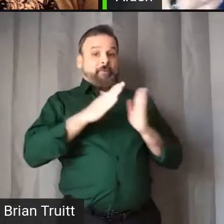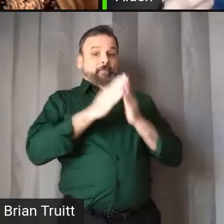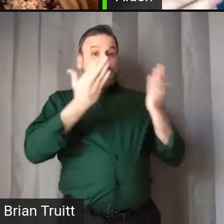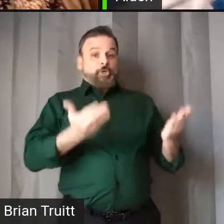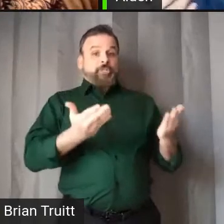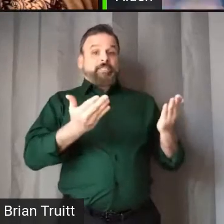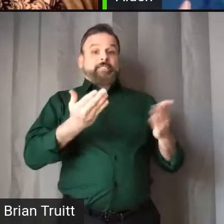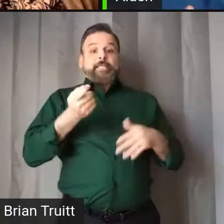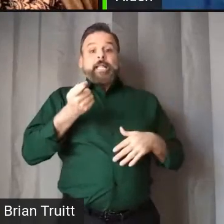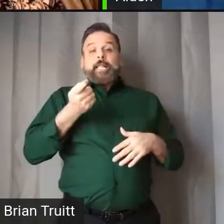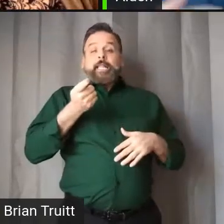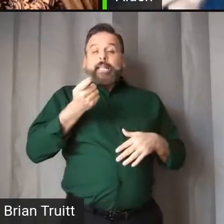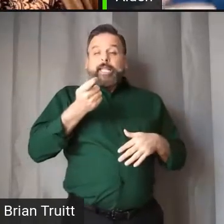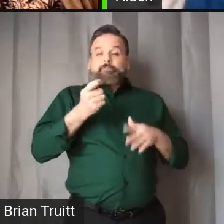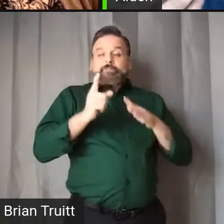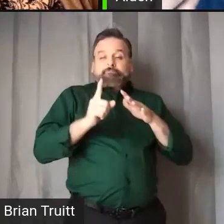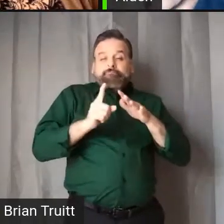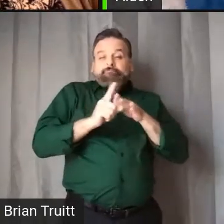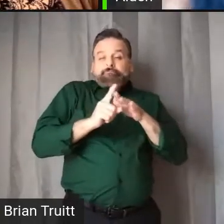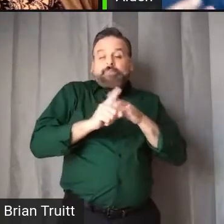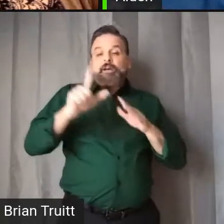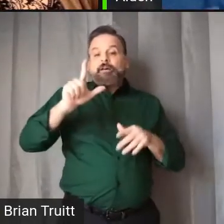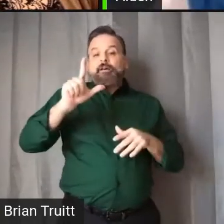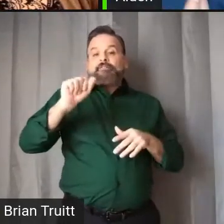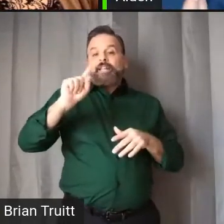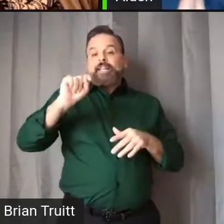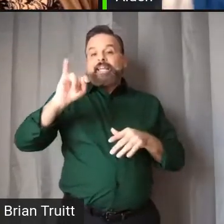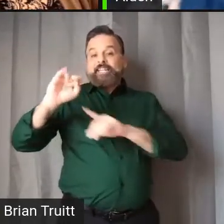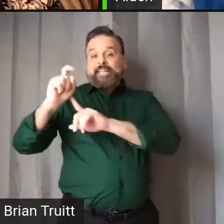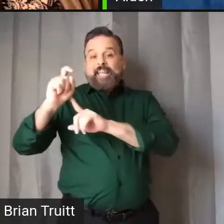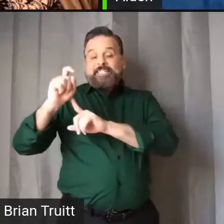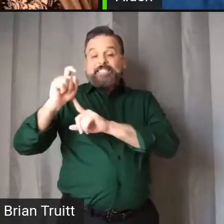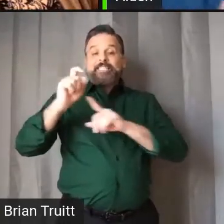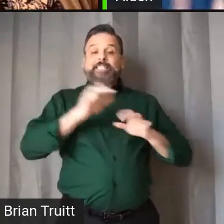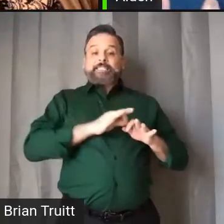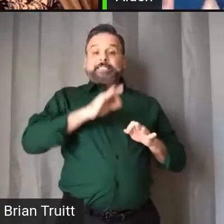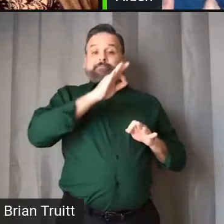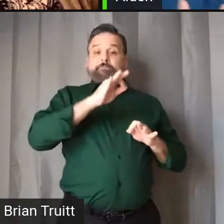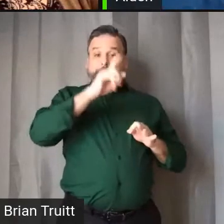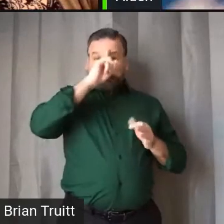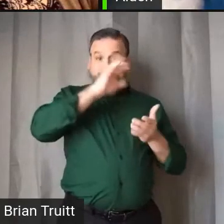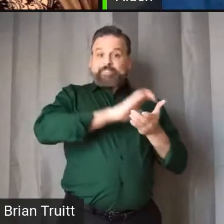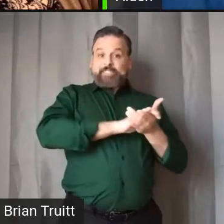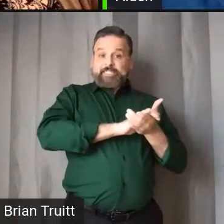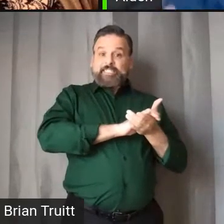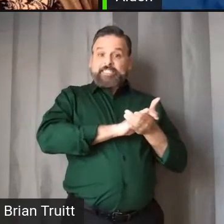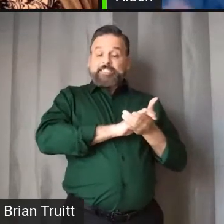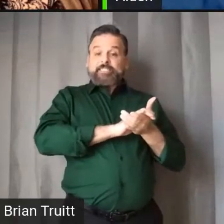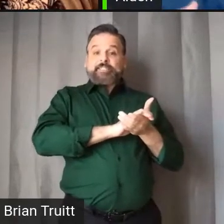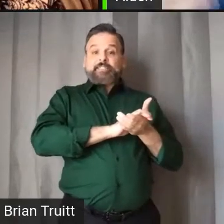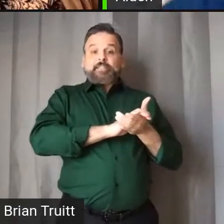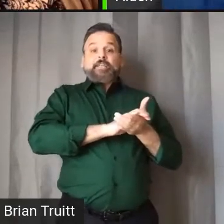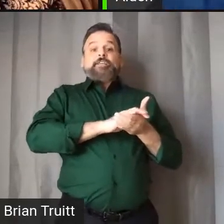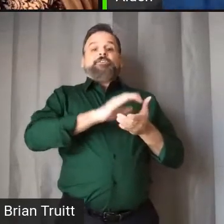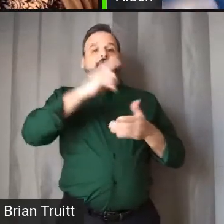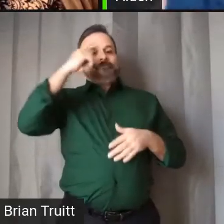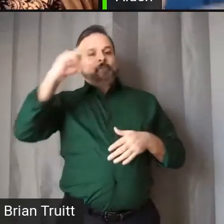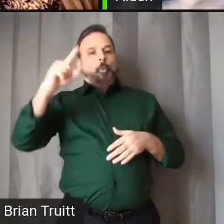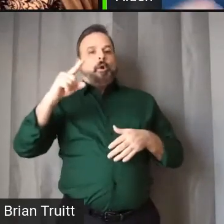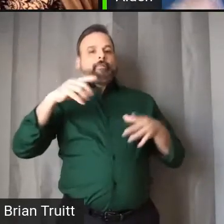a little manifestation of Latinx spirituality and beliefs. So like for Dia de Muertos,